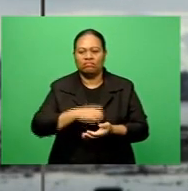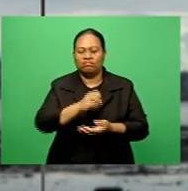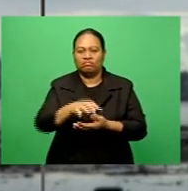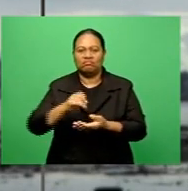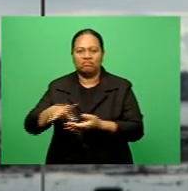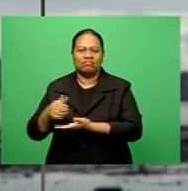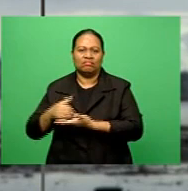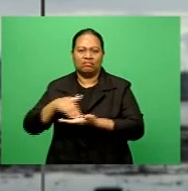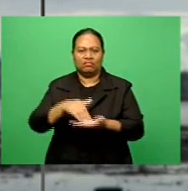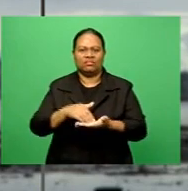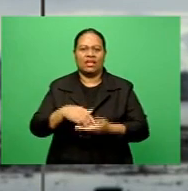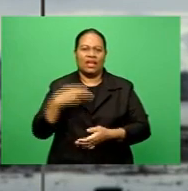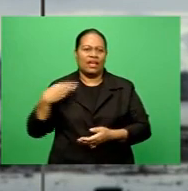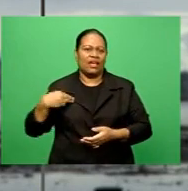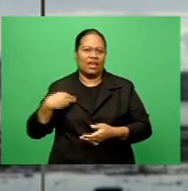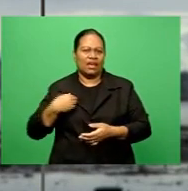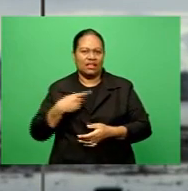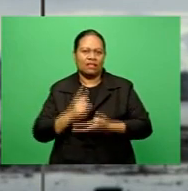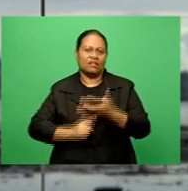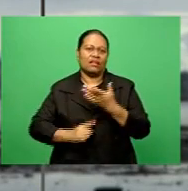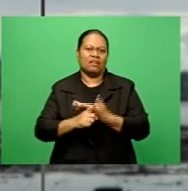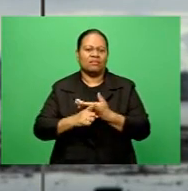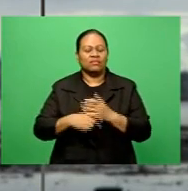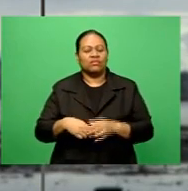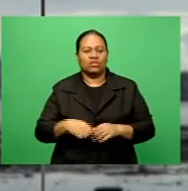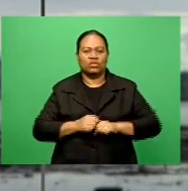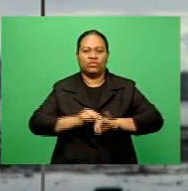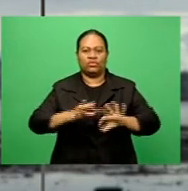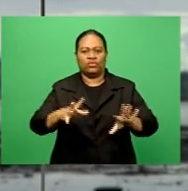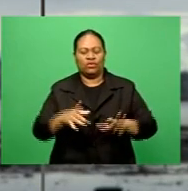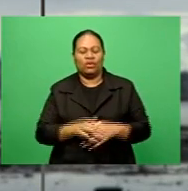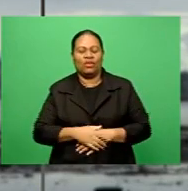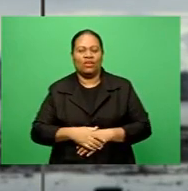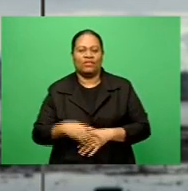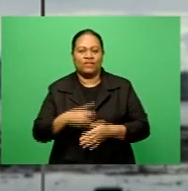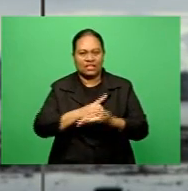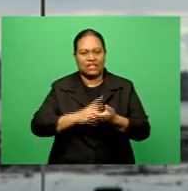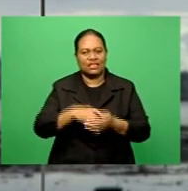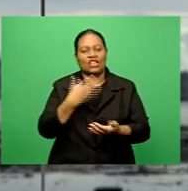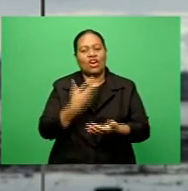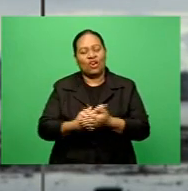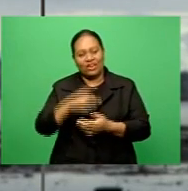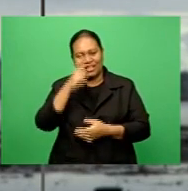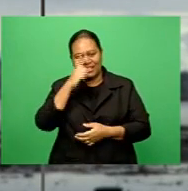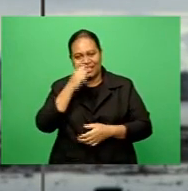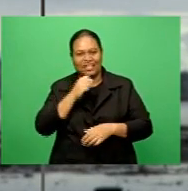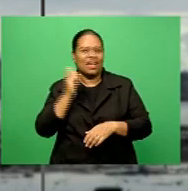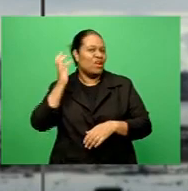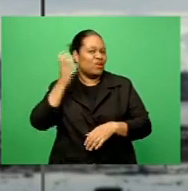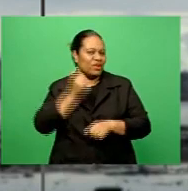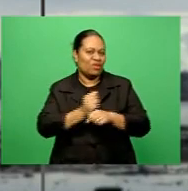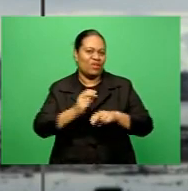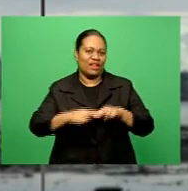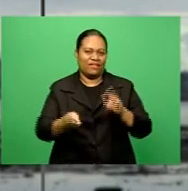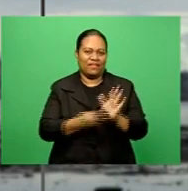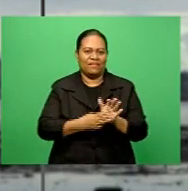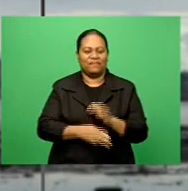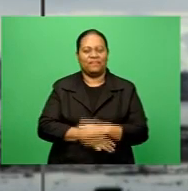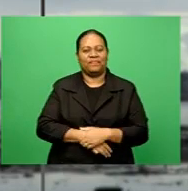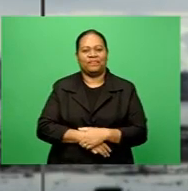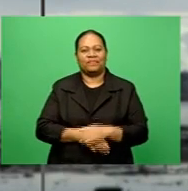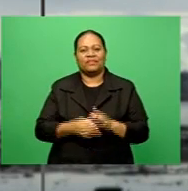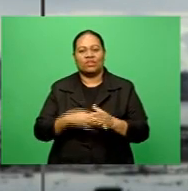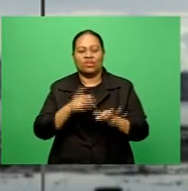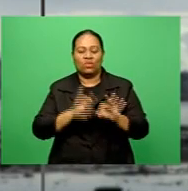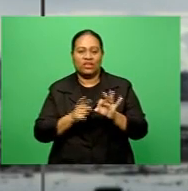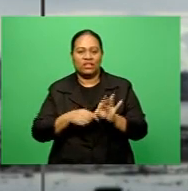teams deployed to mitigate risks of disease outbreaks. For these stories and others, you can tune in daily to our sister radio station Gold FM and to